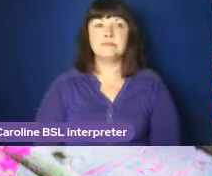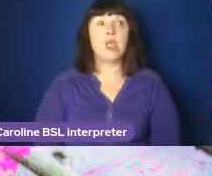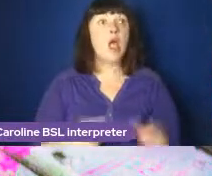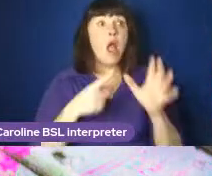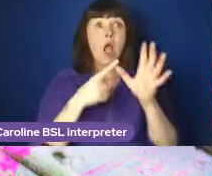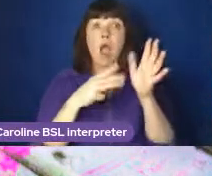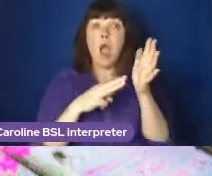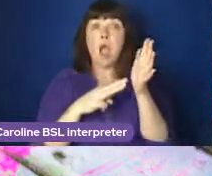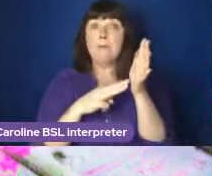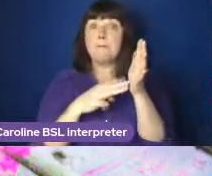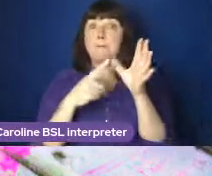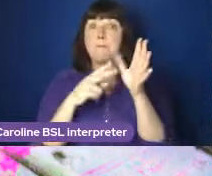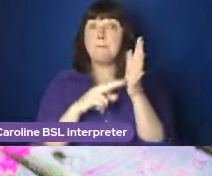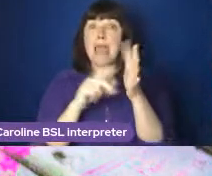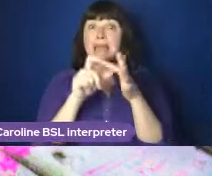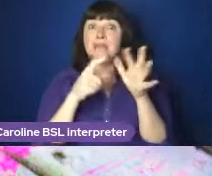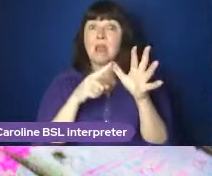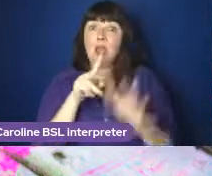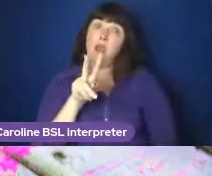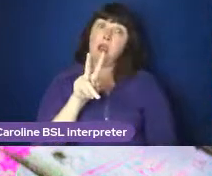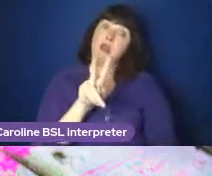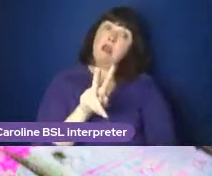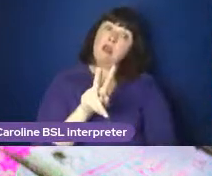Amanda. Love it.